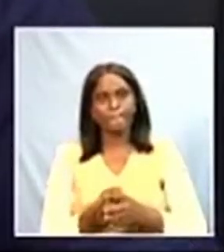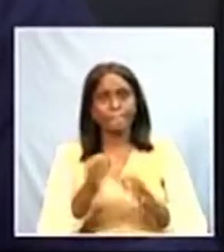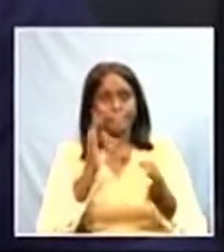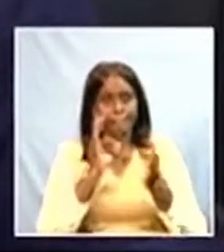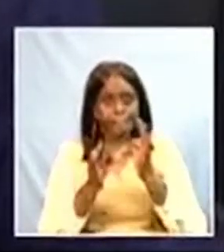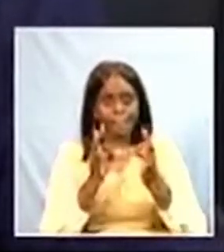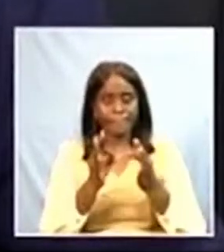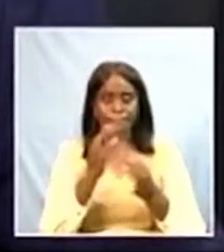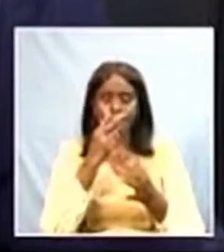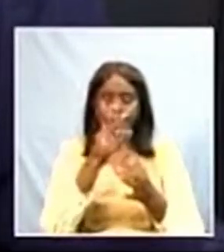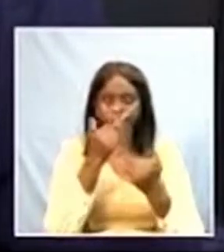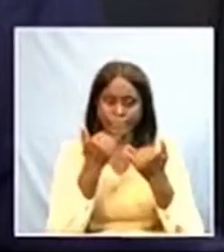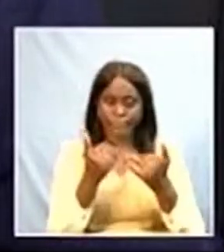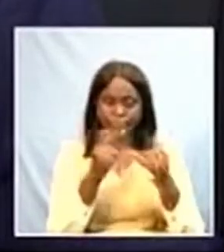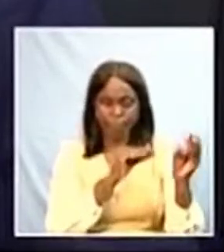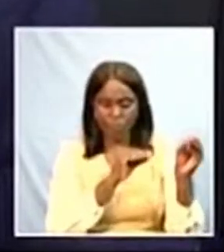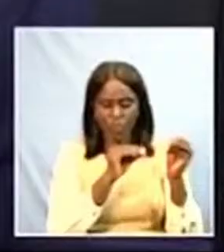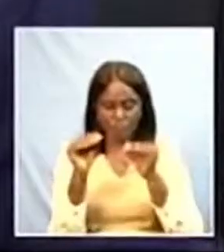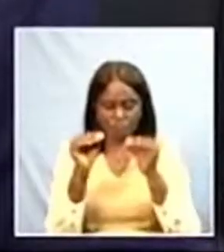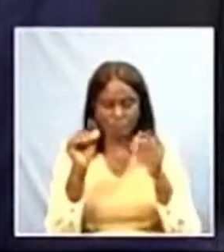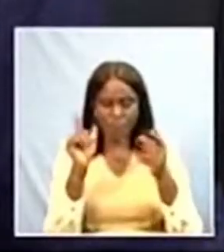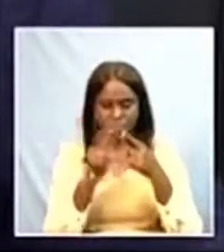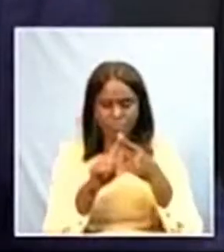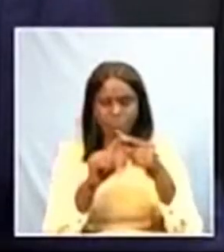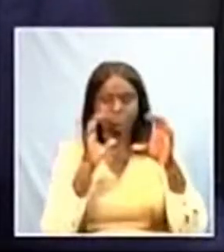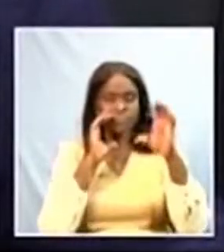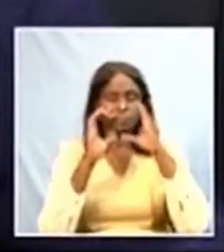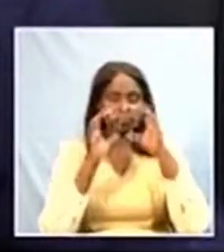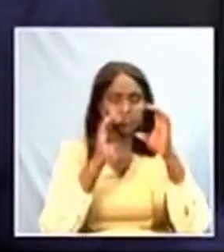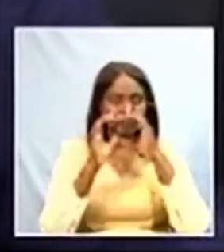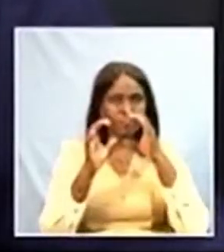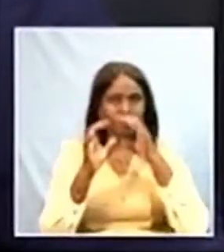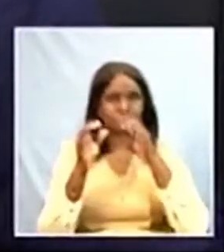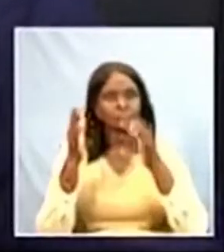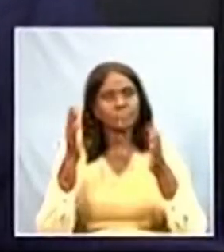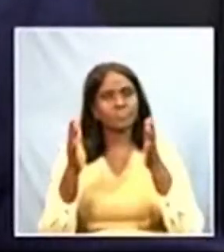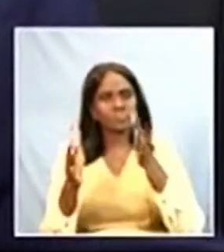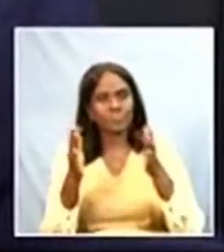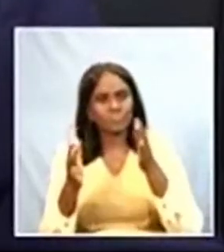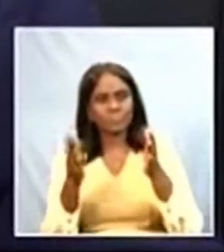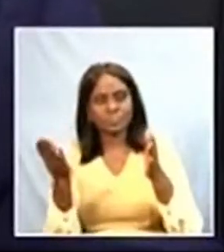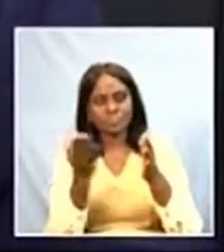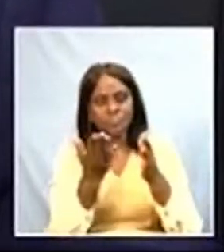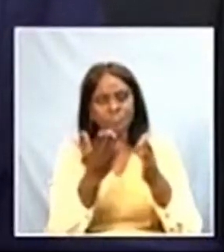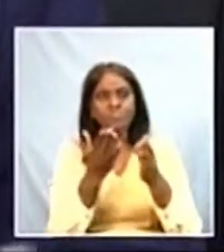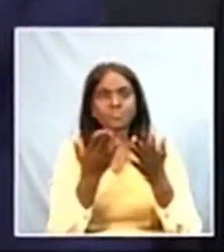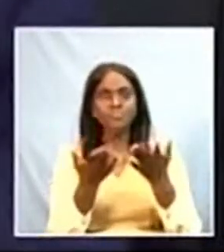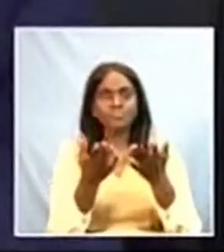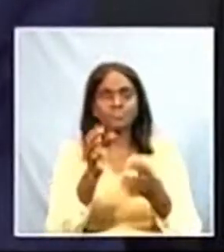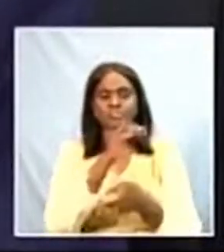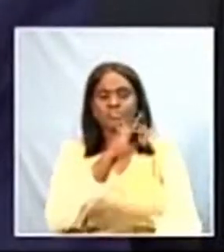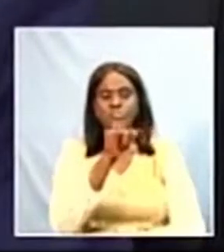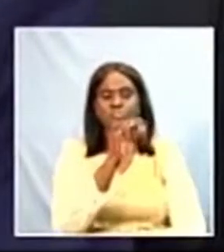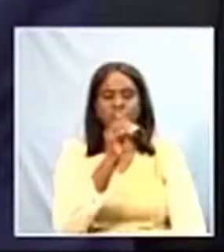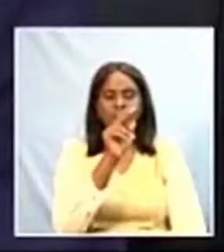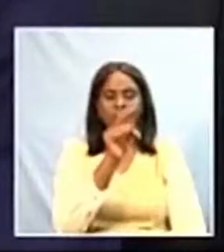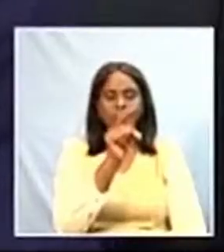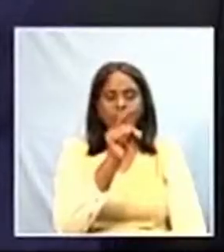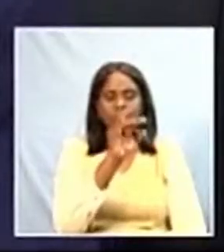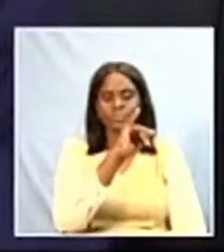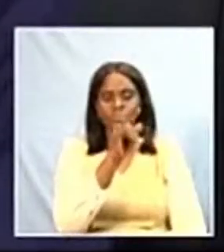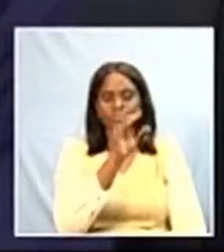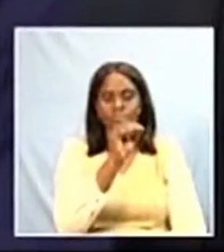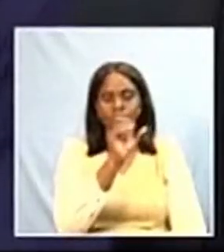if you go to the correspondence between the JOSMAG and the